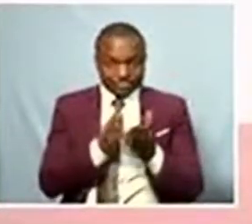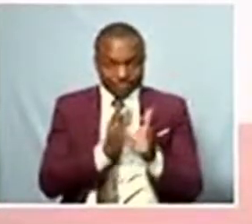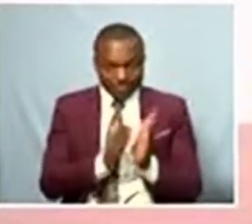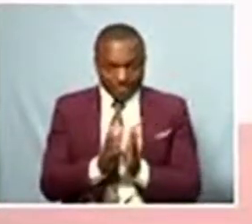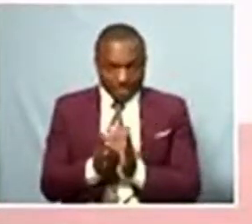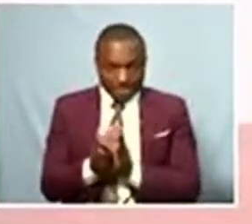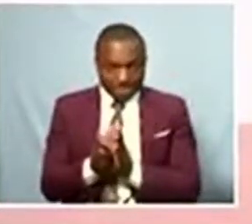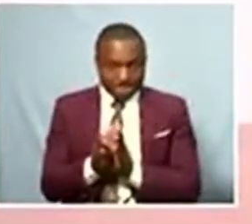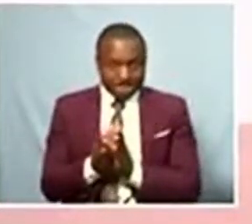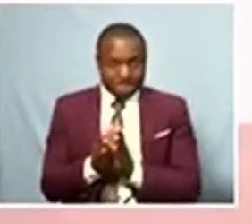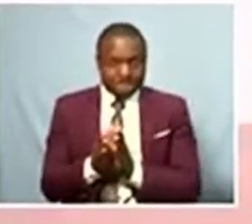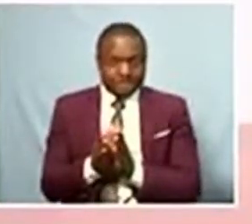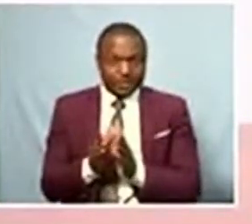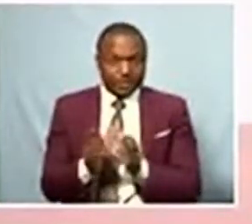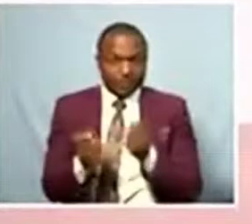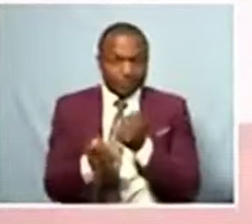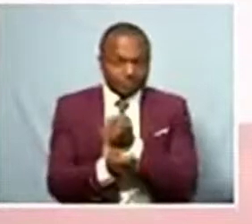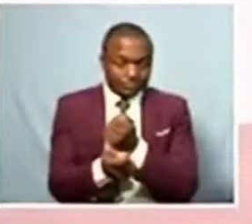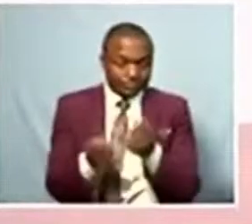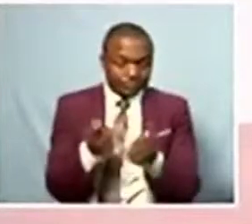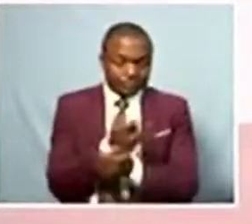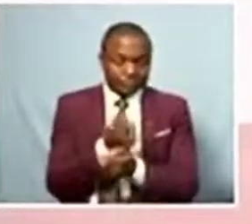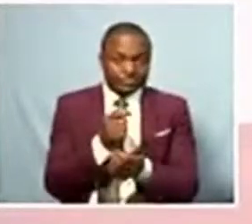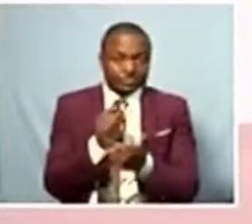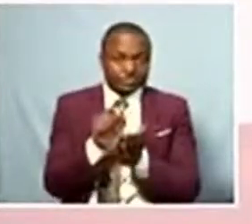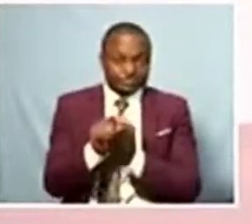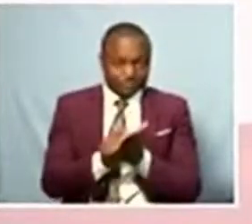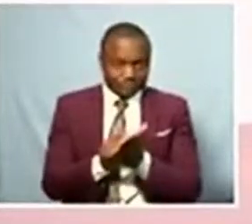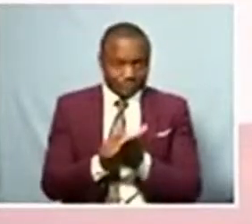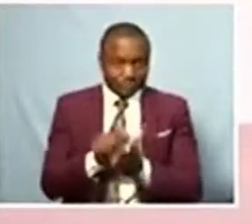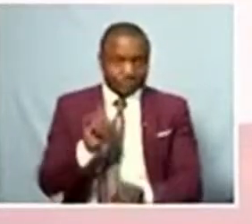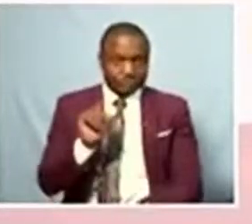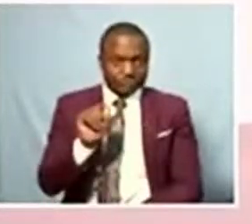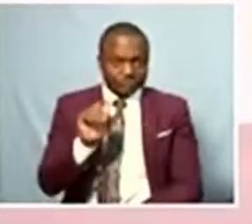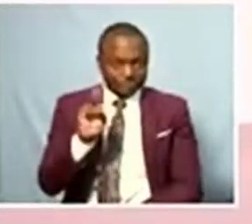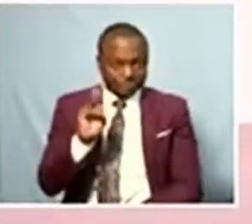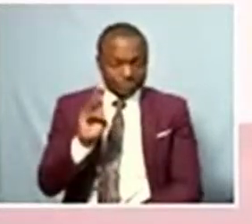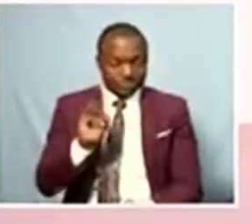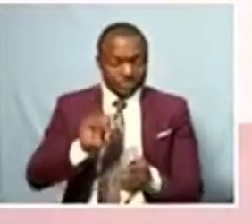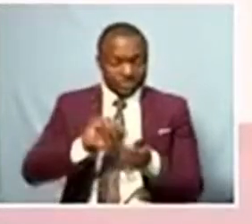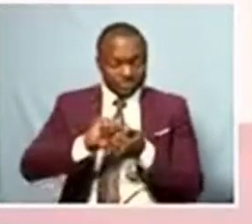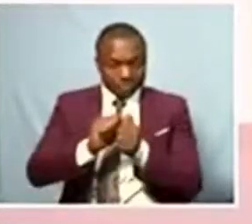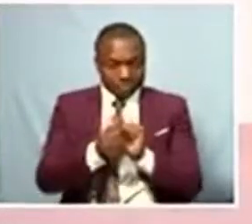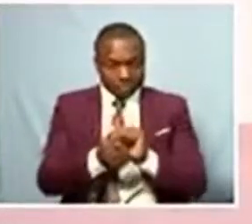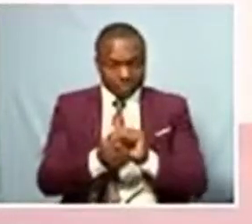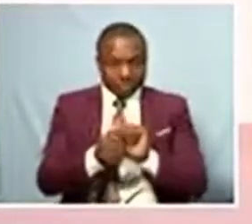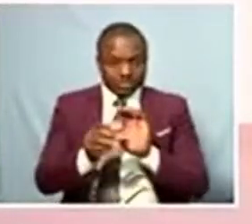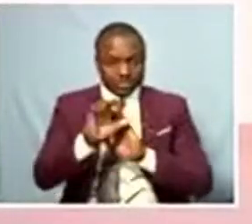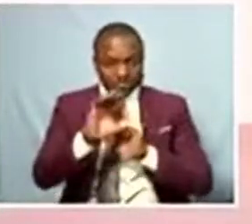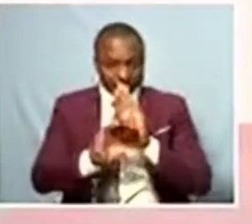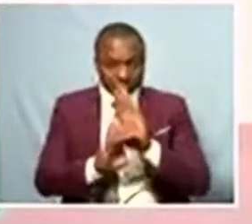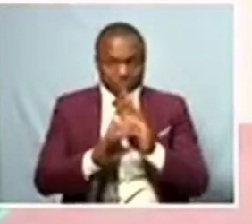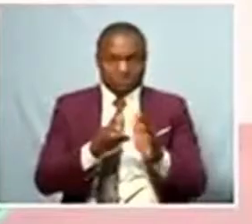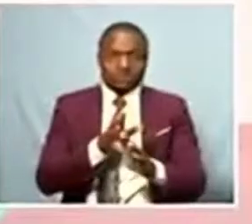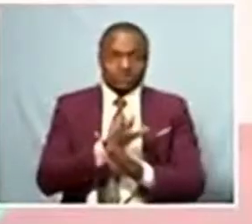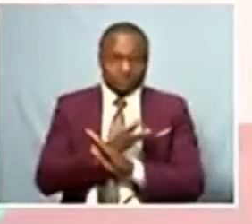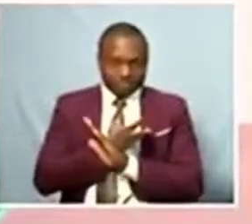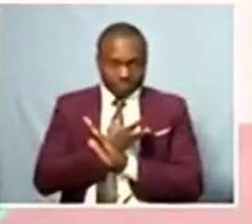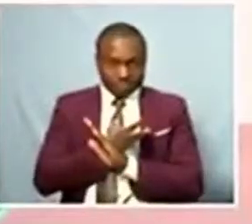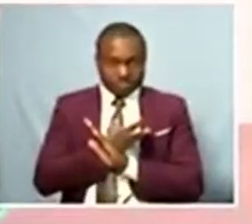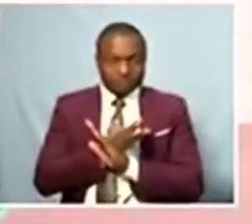major legislative changes, including the 2016 amendment of the Constitution of Zambia,